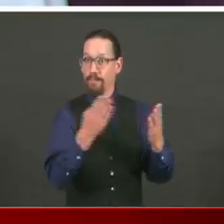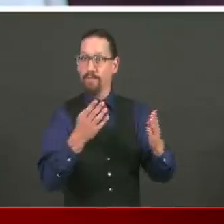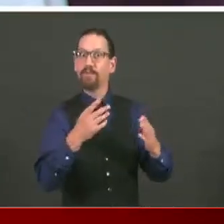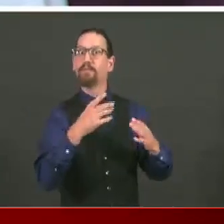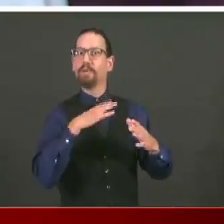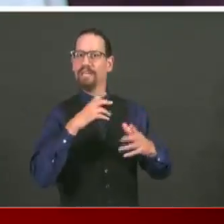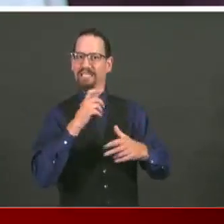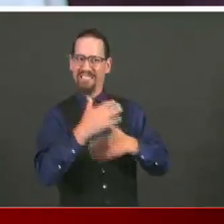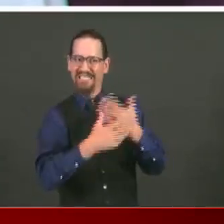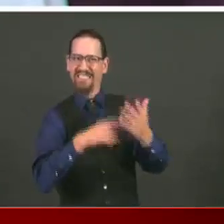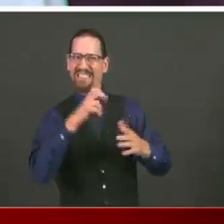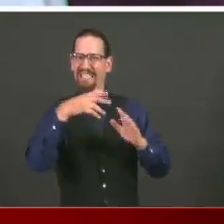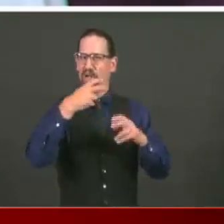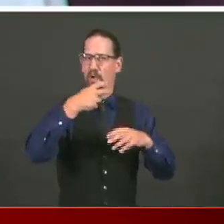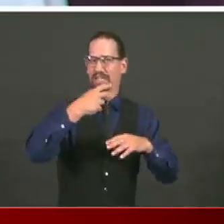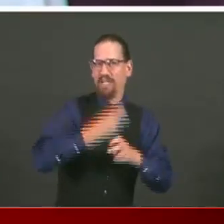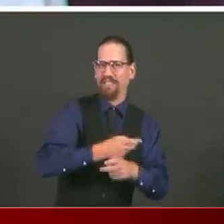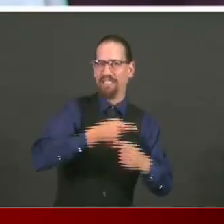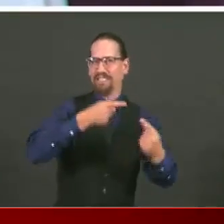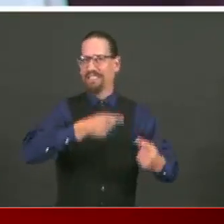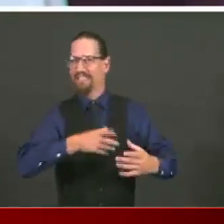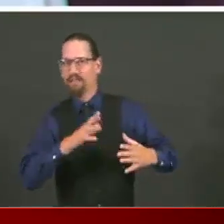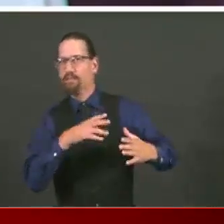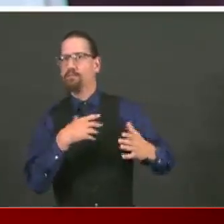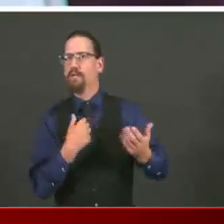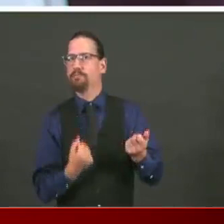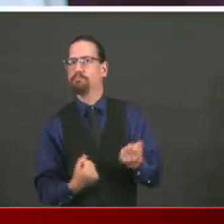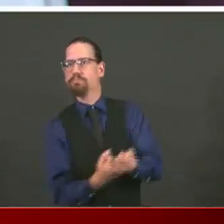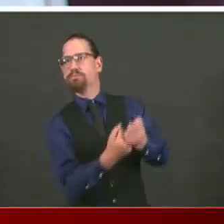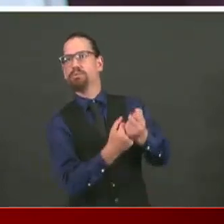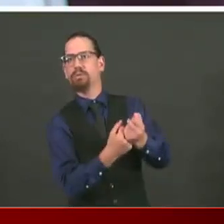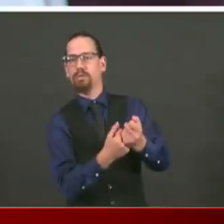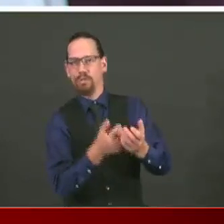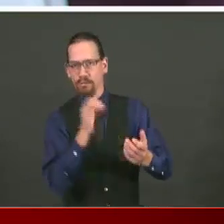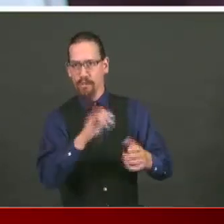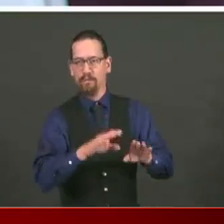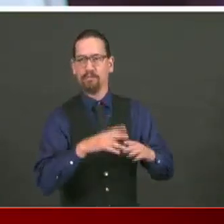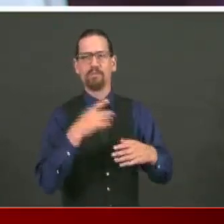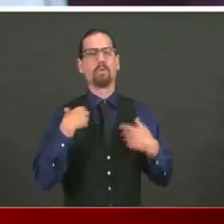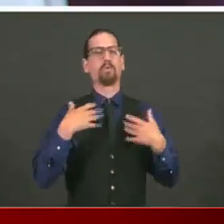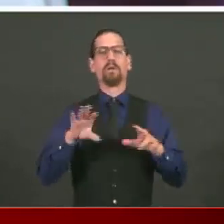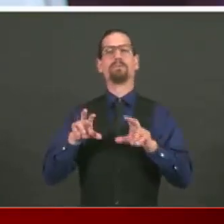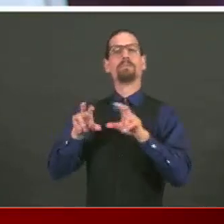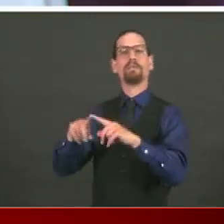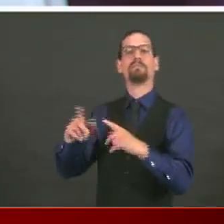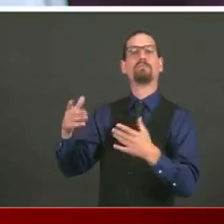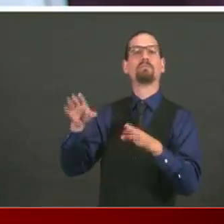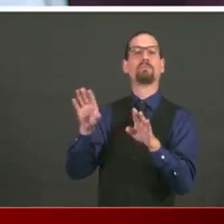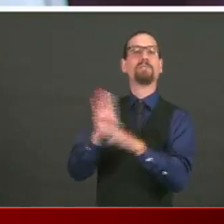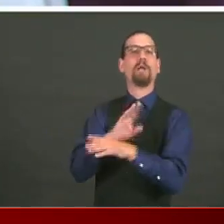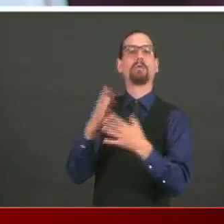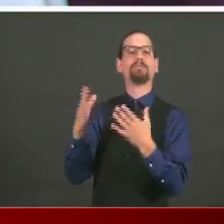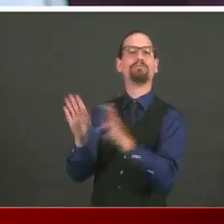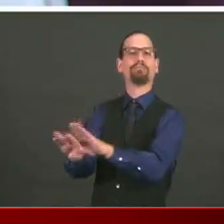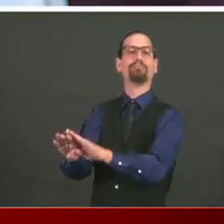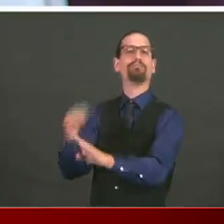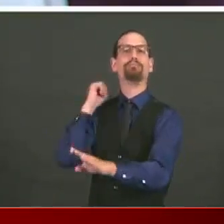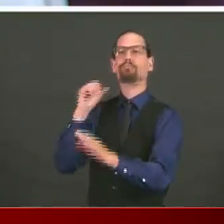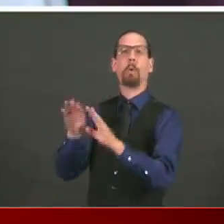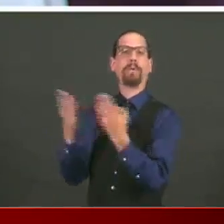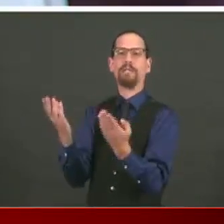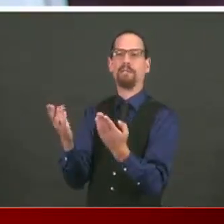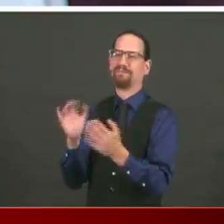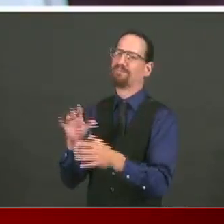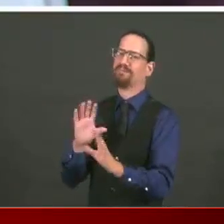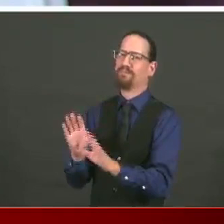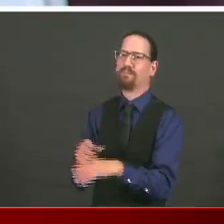questions asked and some tests required of businesses to ensure that we're making sound investments on the part of the Rhode Island taxpayer